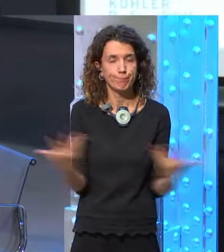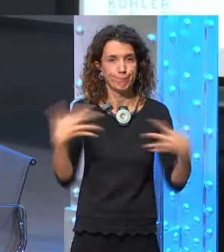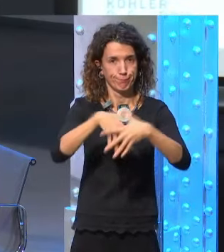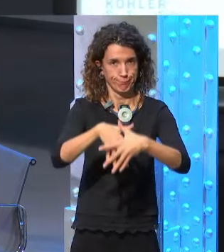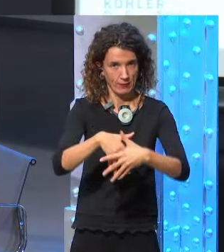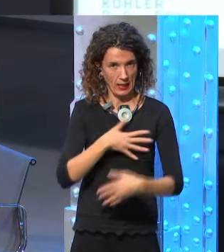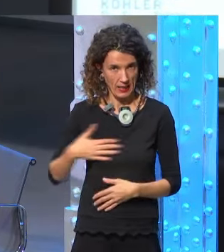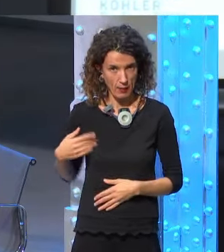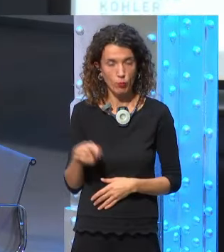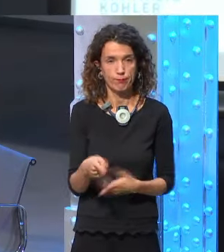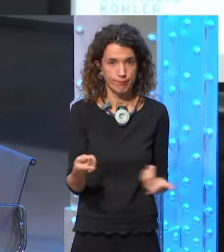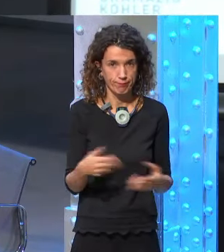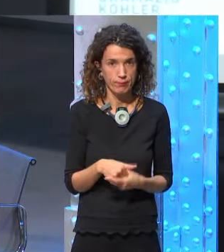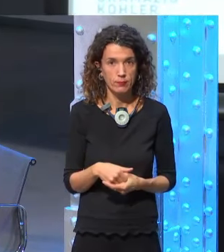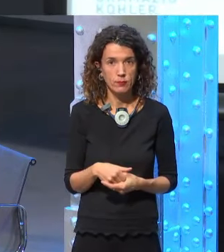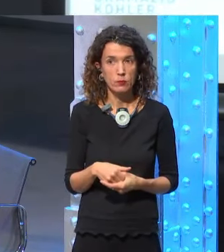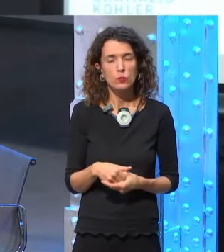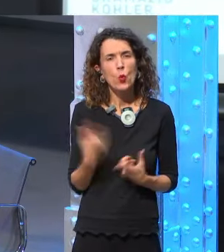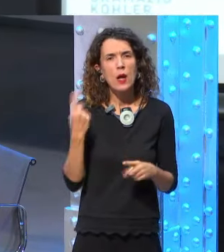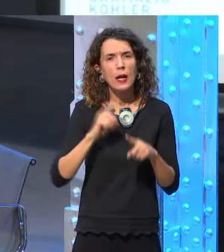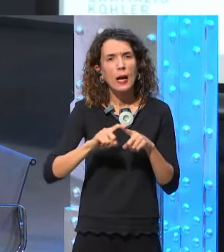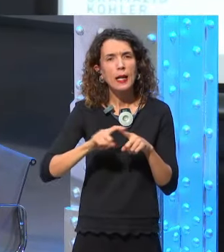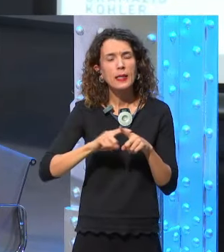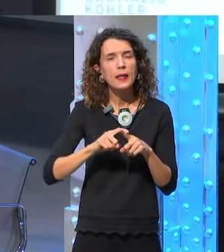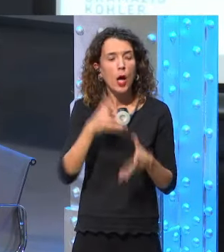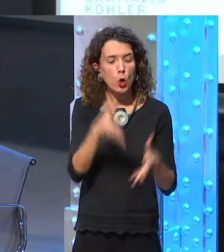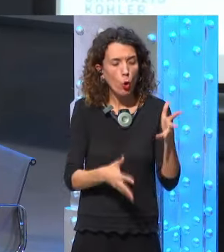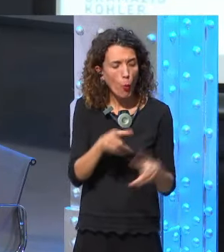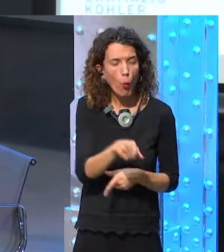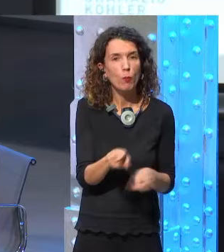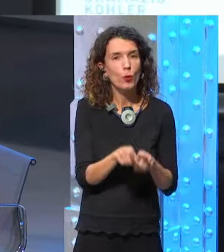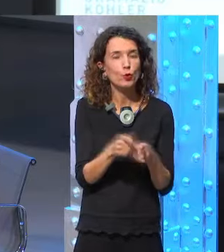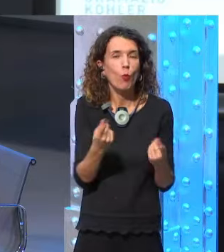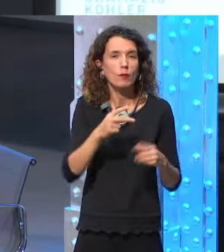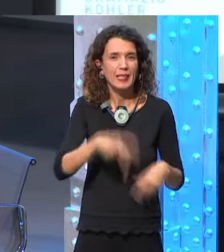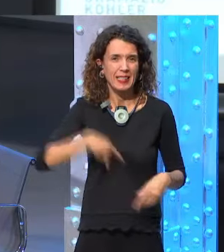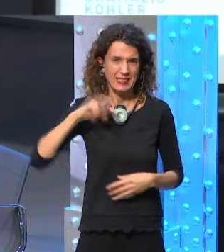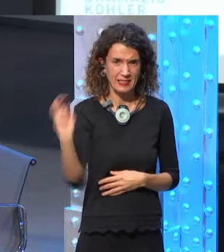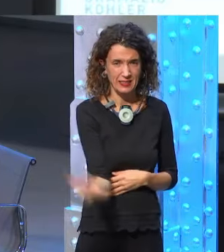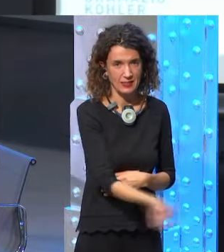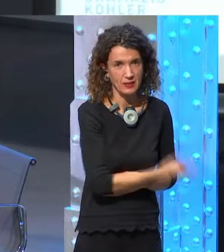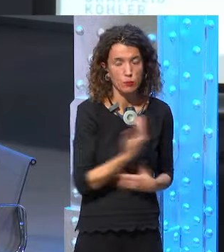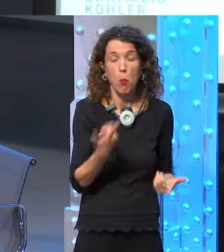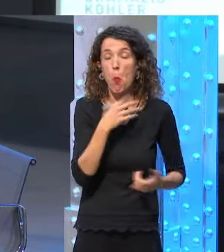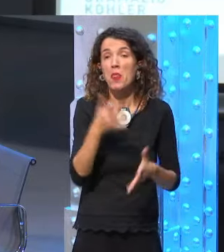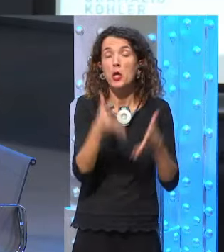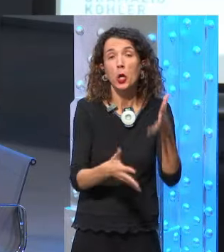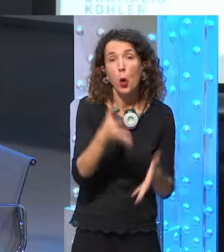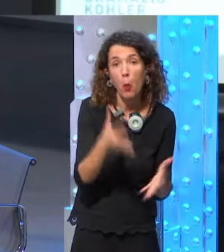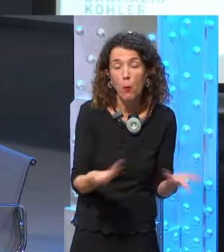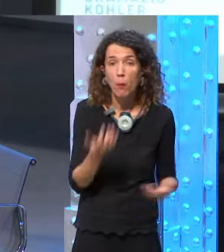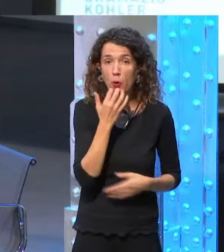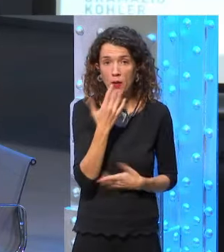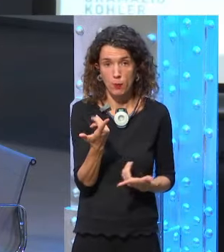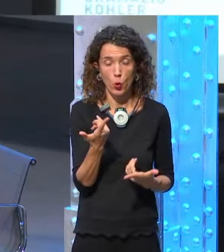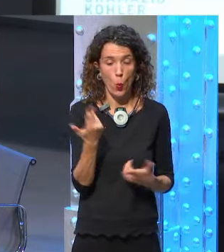feature of the robot is that it's so generic. So if you buy a robot arm, it comes basically without a hand, just an arm